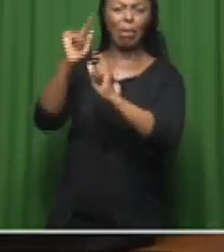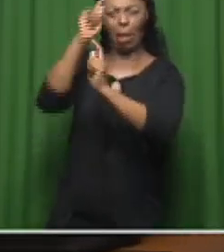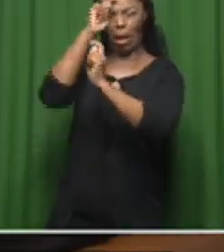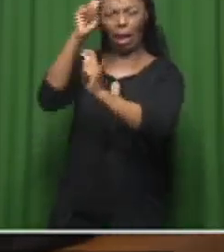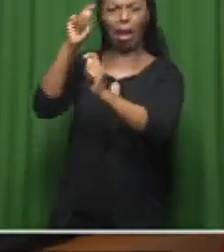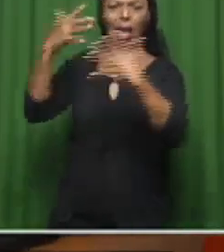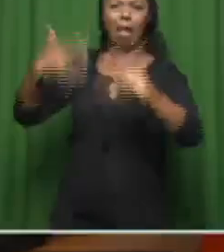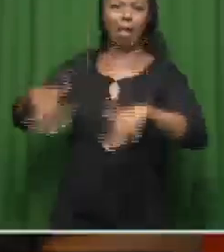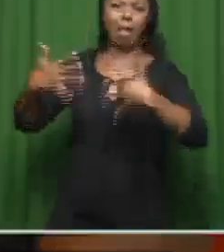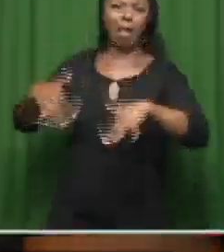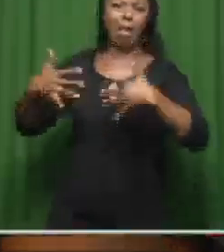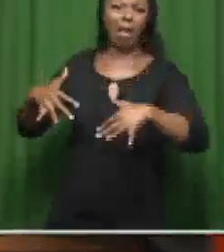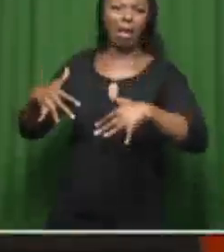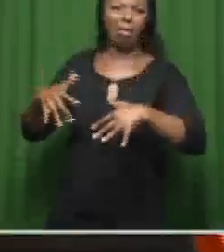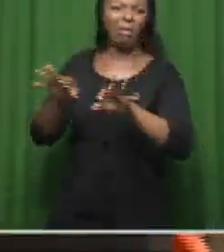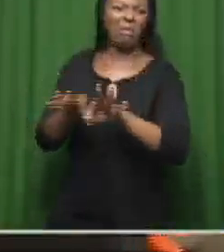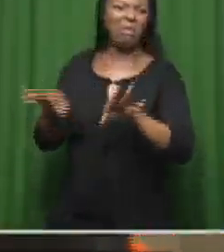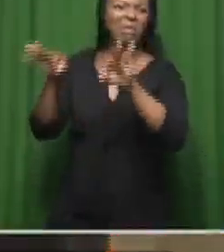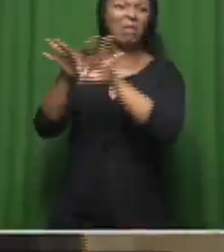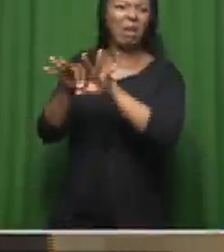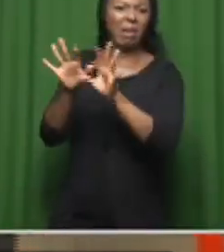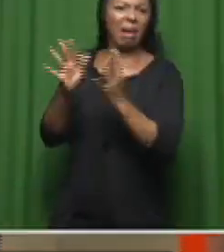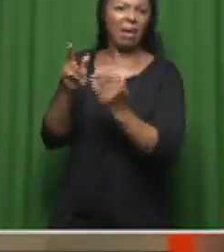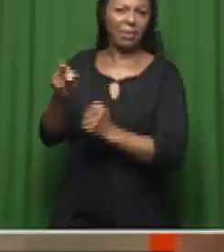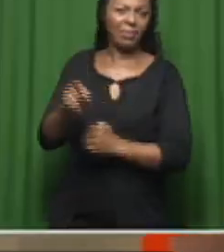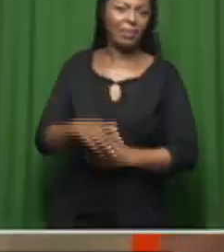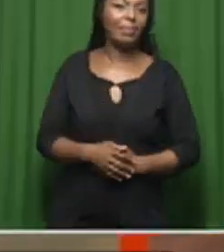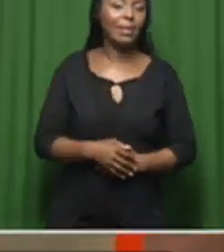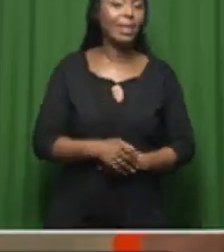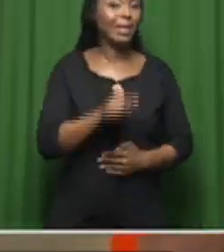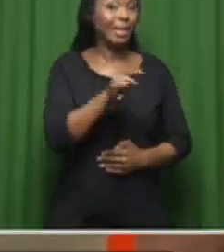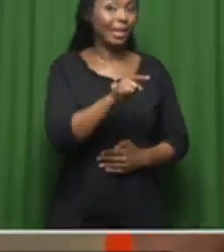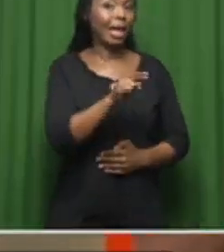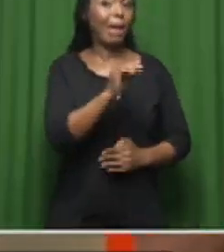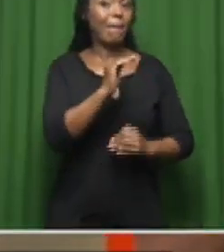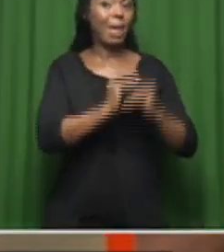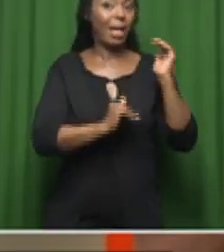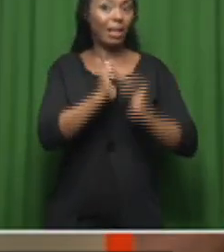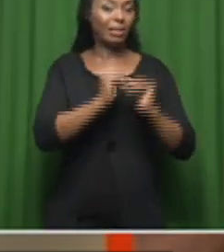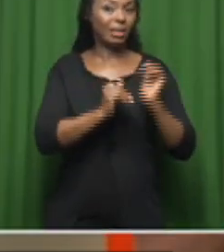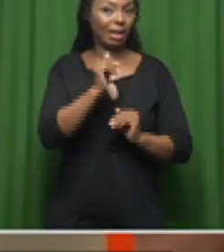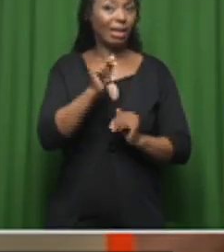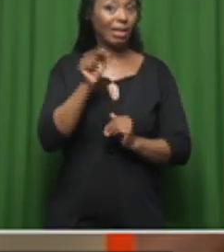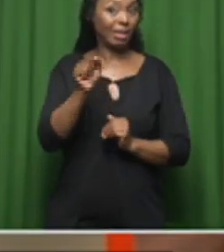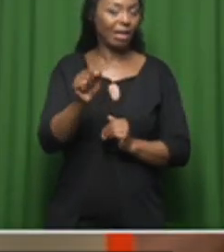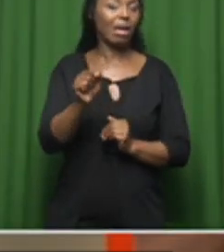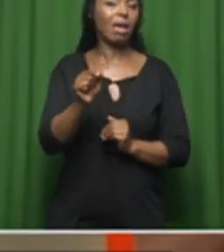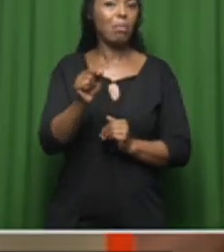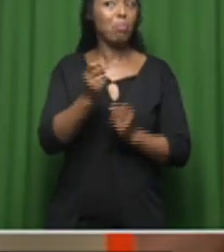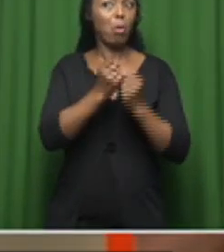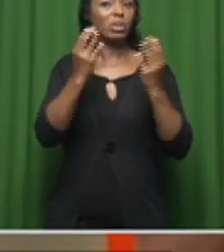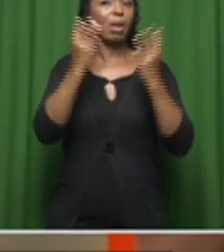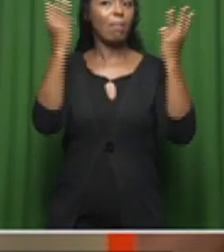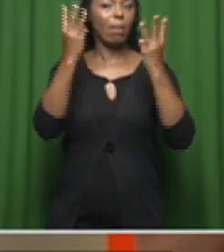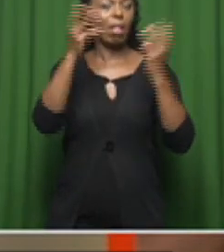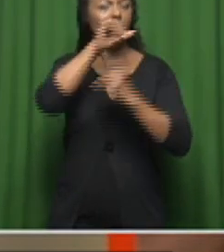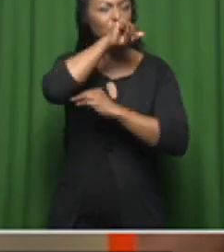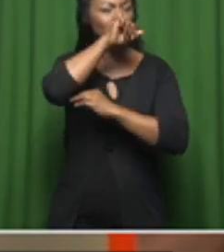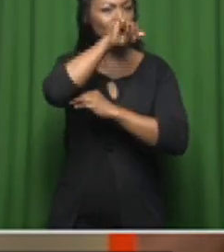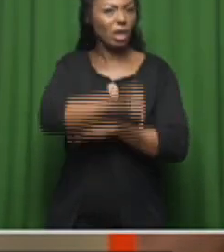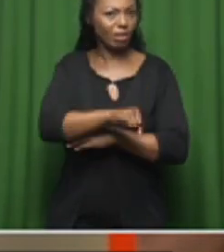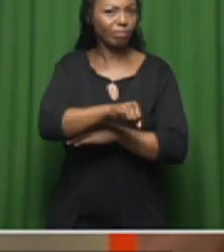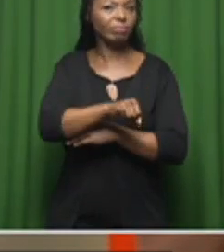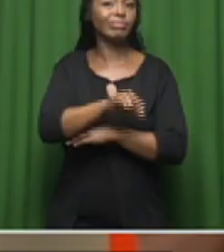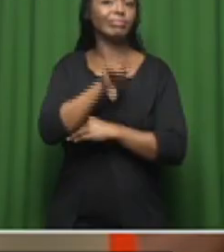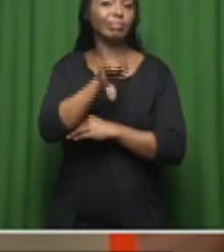place. So actually, Ponte City is a building that everyone loves to be in, especially when the Kempstons